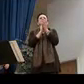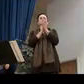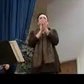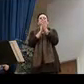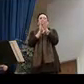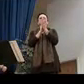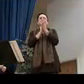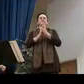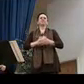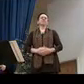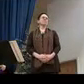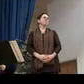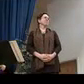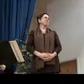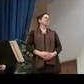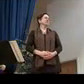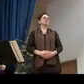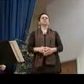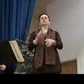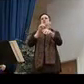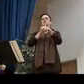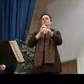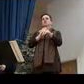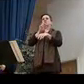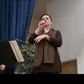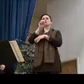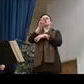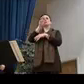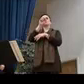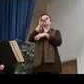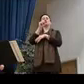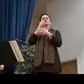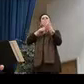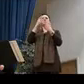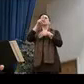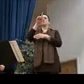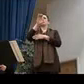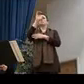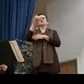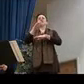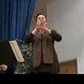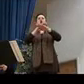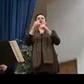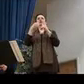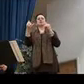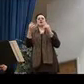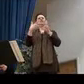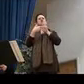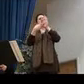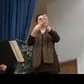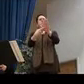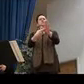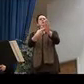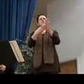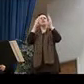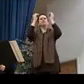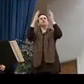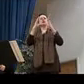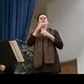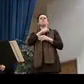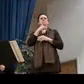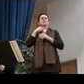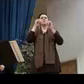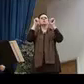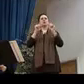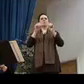Dr. Newton's program is 100% online, and she demonstrates that faculty member can be actively involved with the campus as